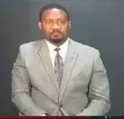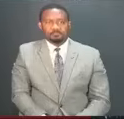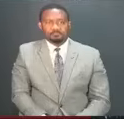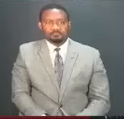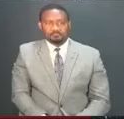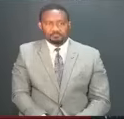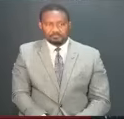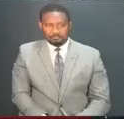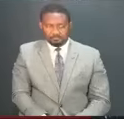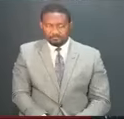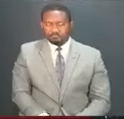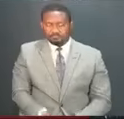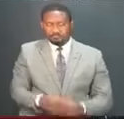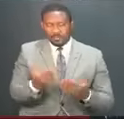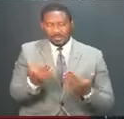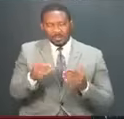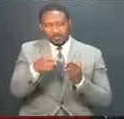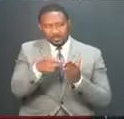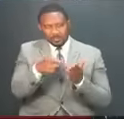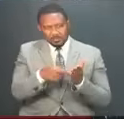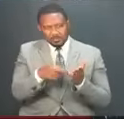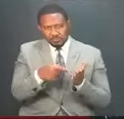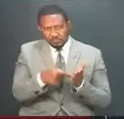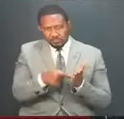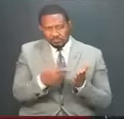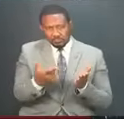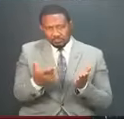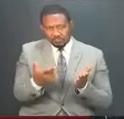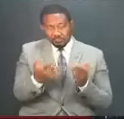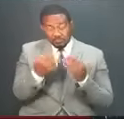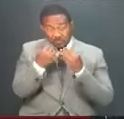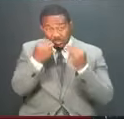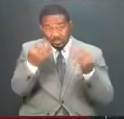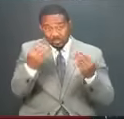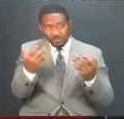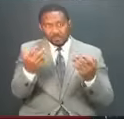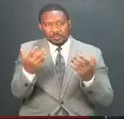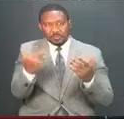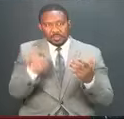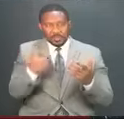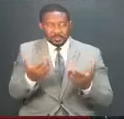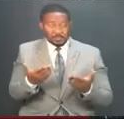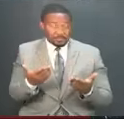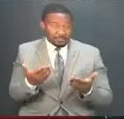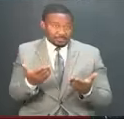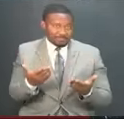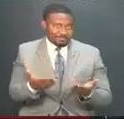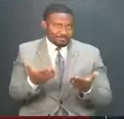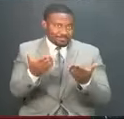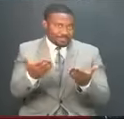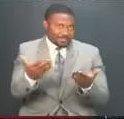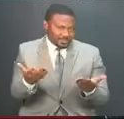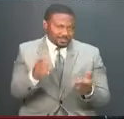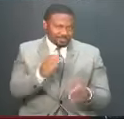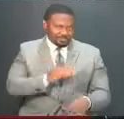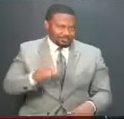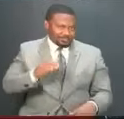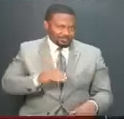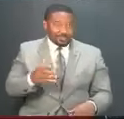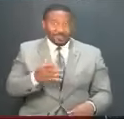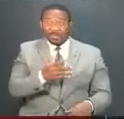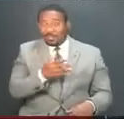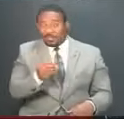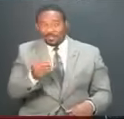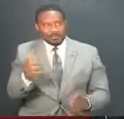In moving this report, in moving this motion, I present the report of the committee, and